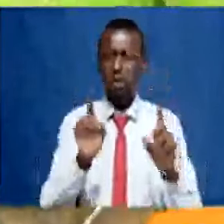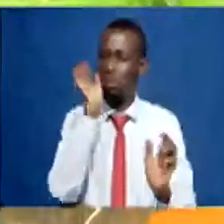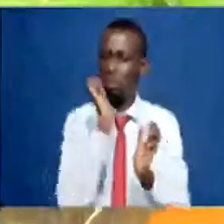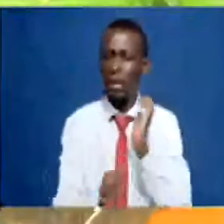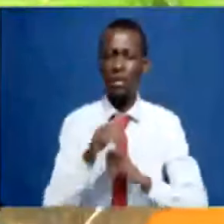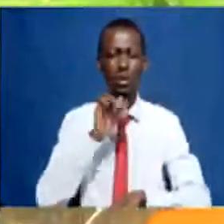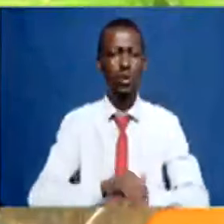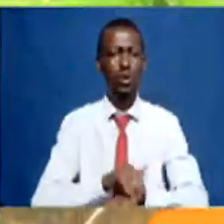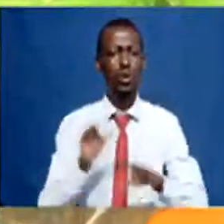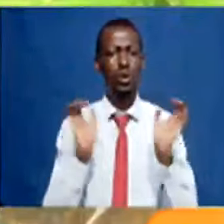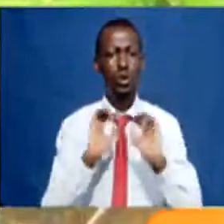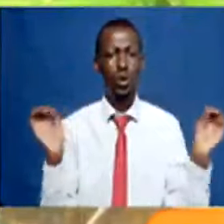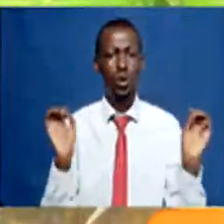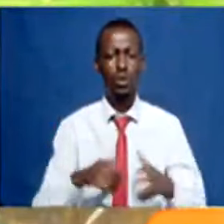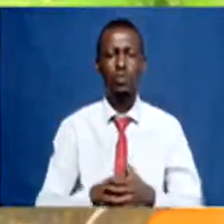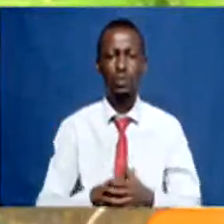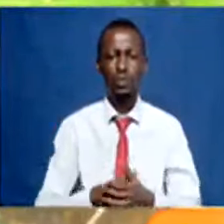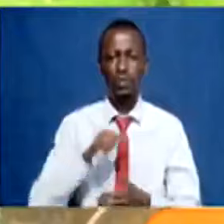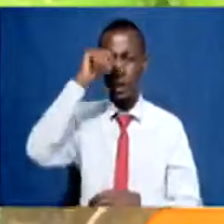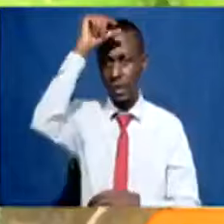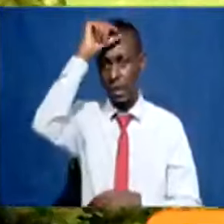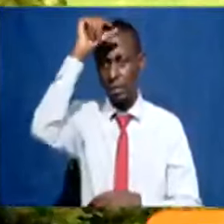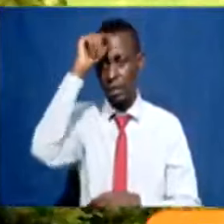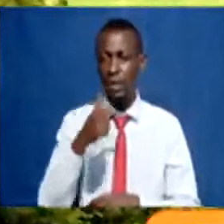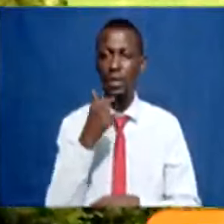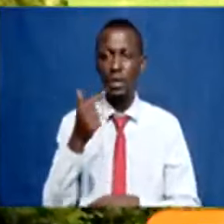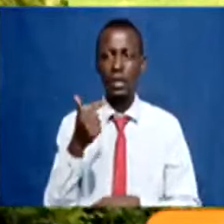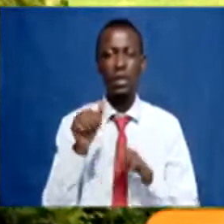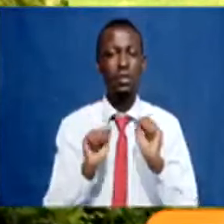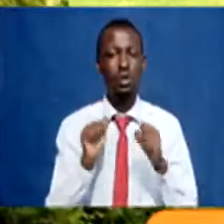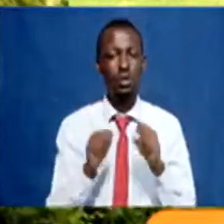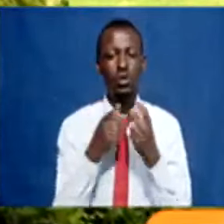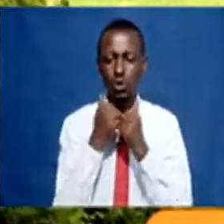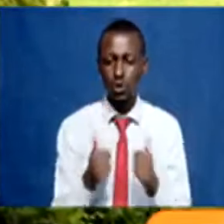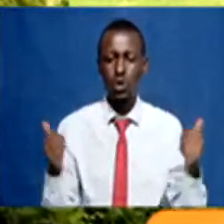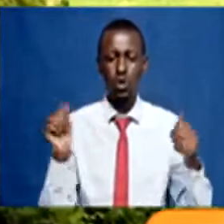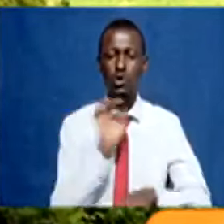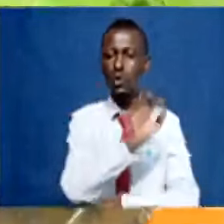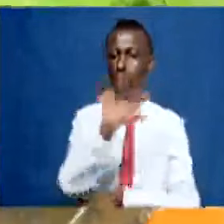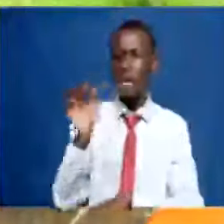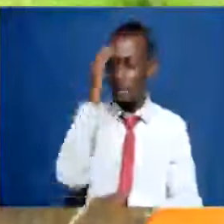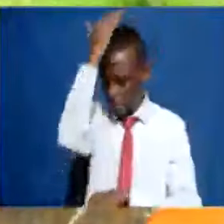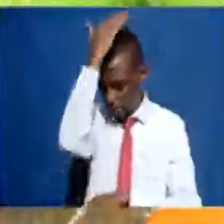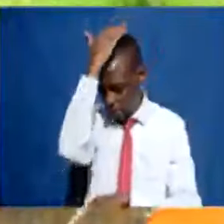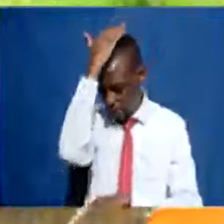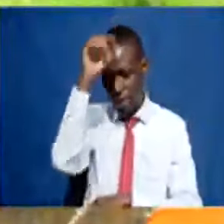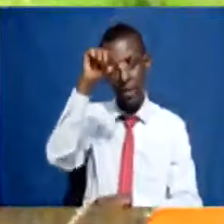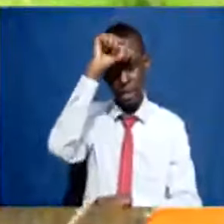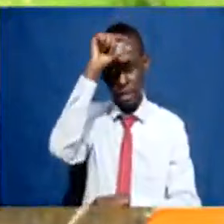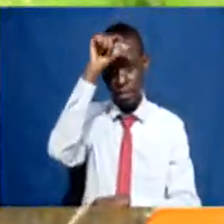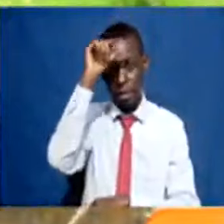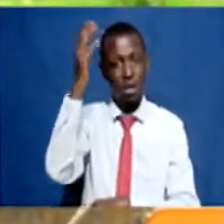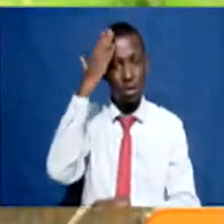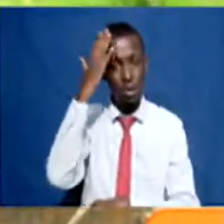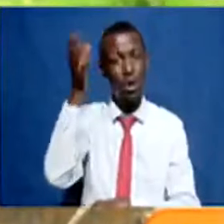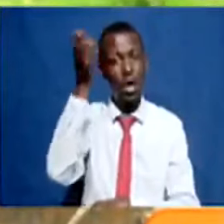ni kwamba haya mambo yanaweza kusuluhishwa. Kwa hivyo tunaomba kwa moyo mkunjufu serikali mkijua kwamba elimu